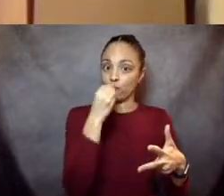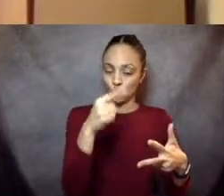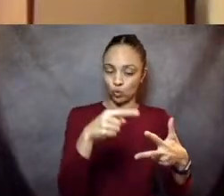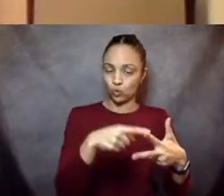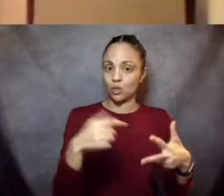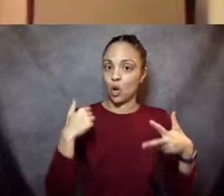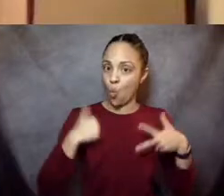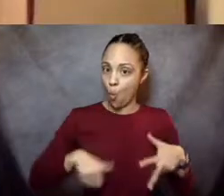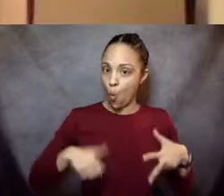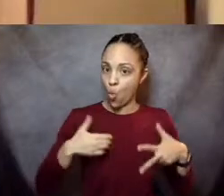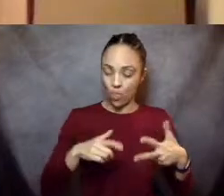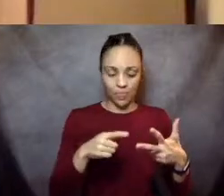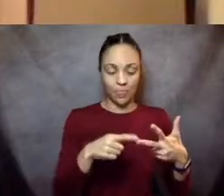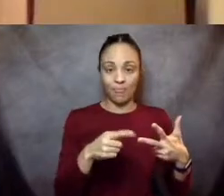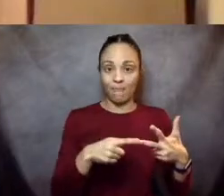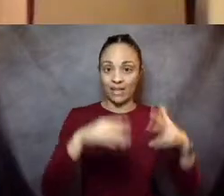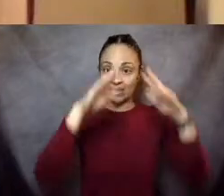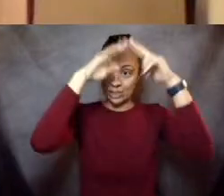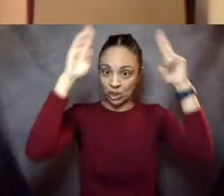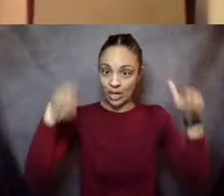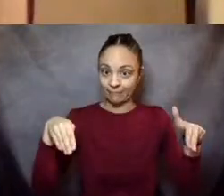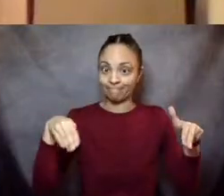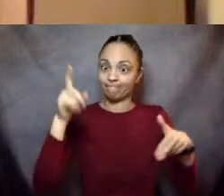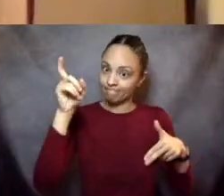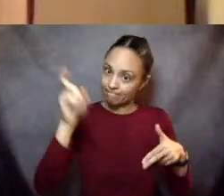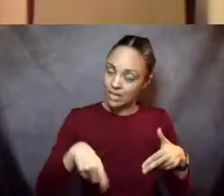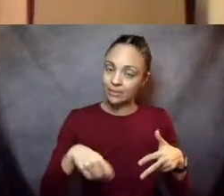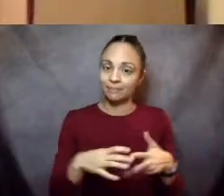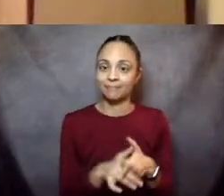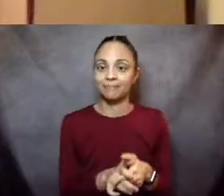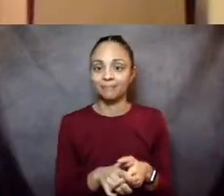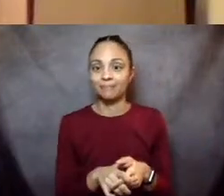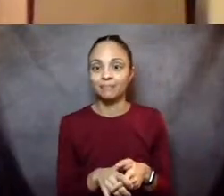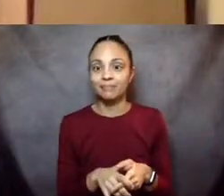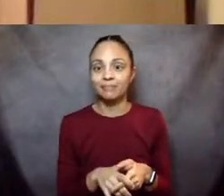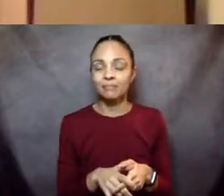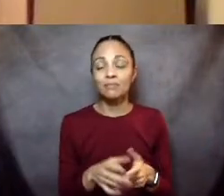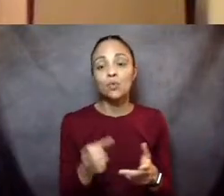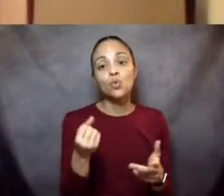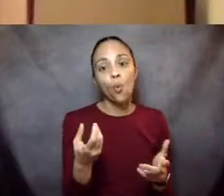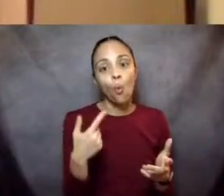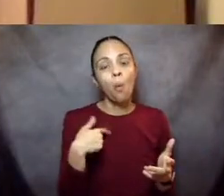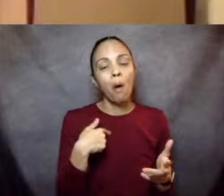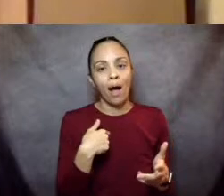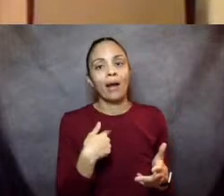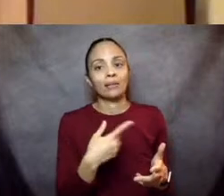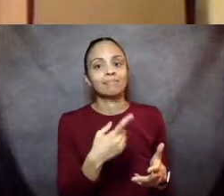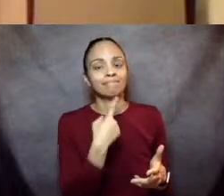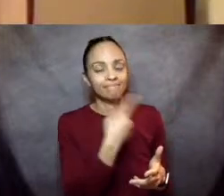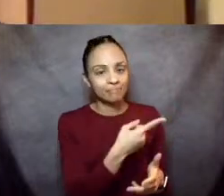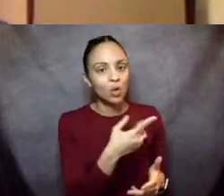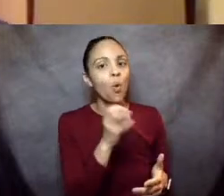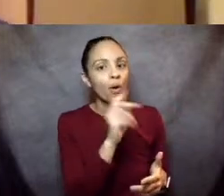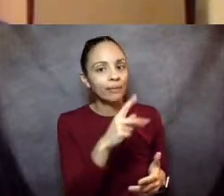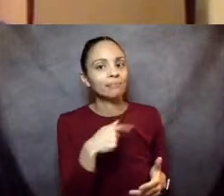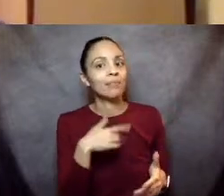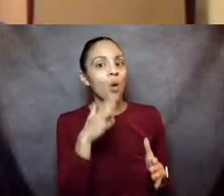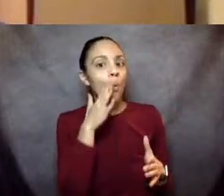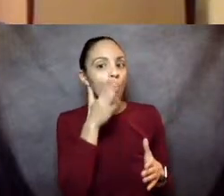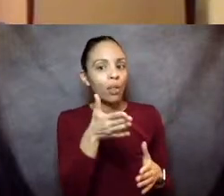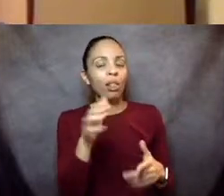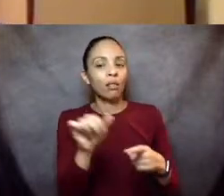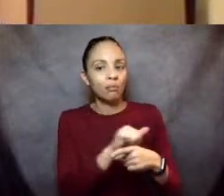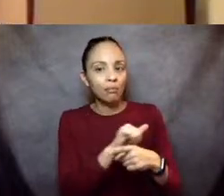be able to do that. So our compromise was that I auditioned for Juilliard.